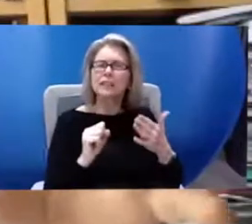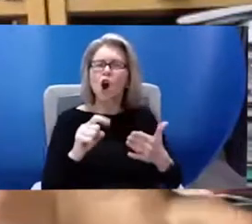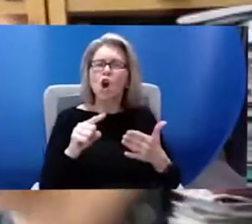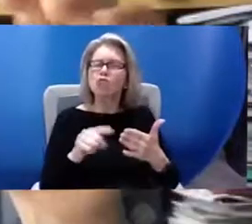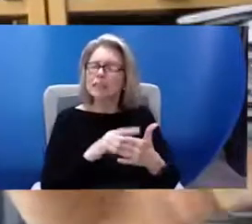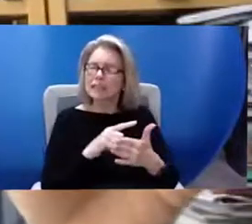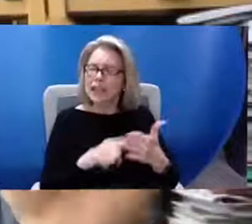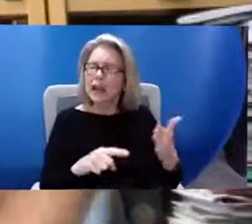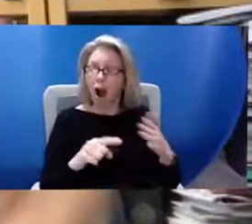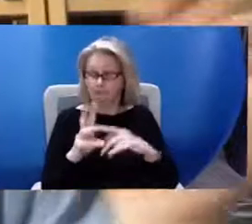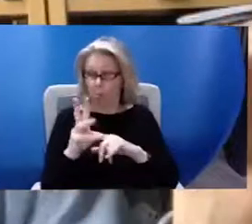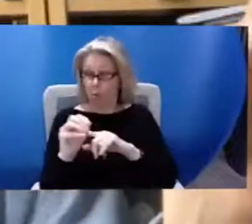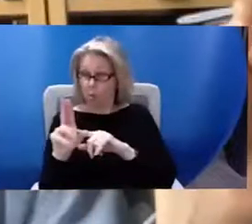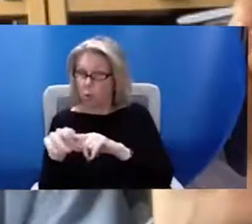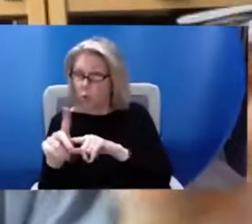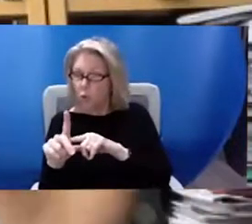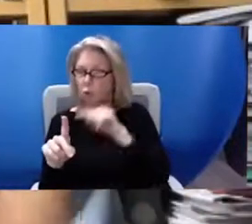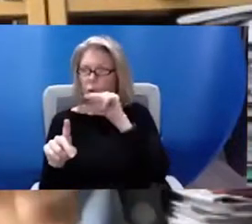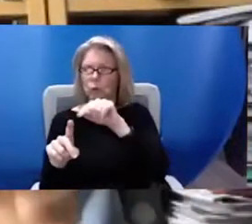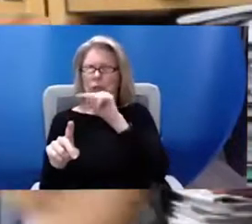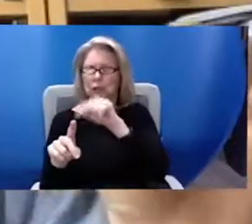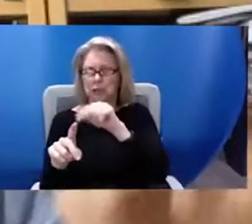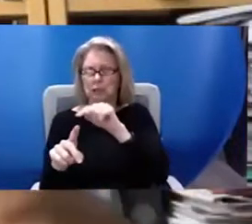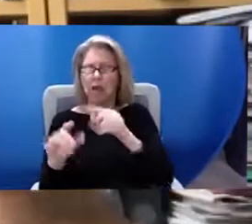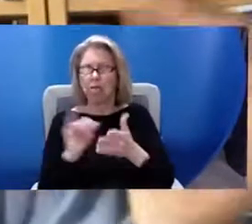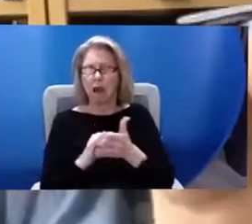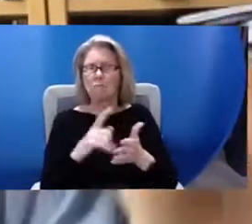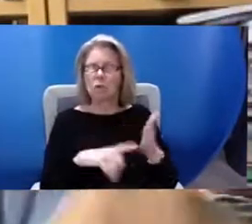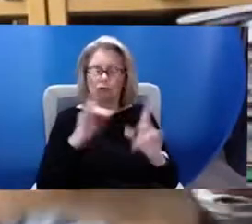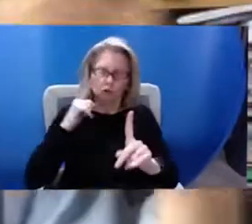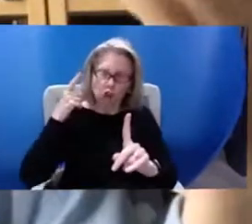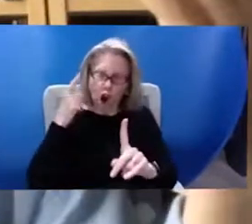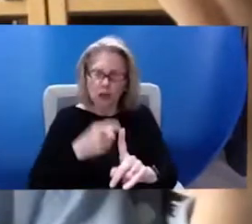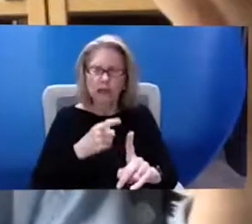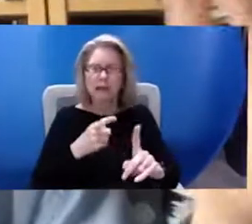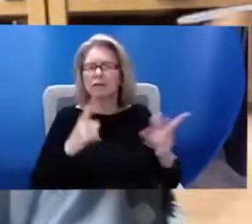as a critique is a critique of the colonial wound, and it is targeting healing,